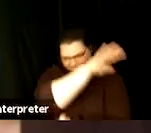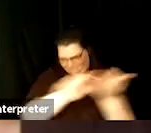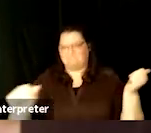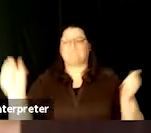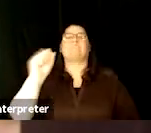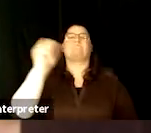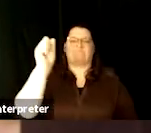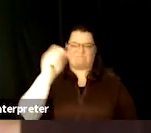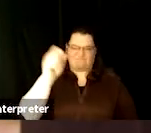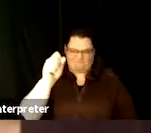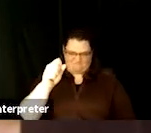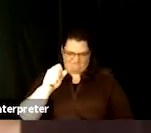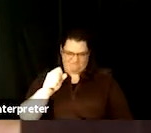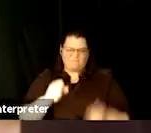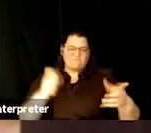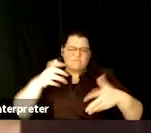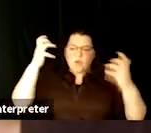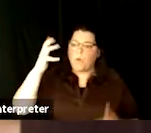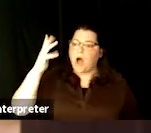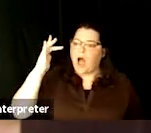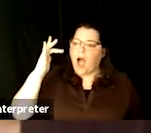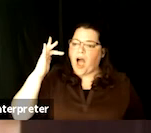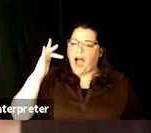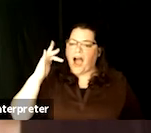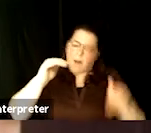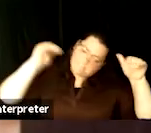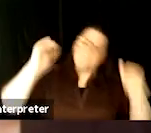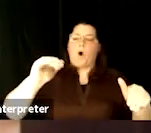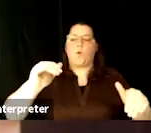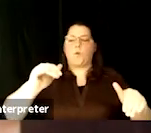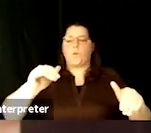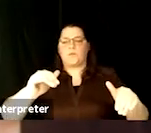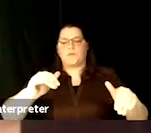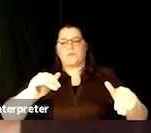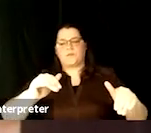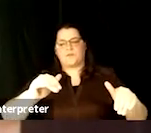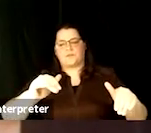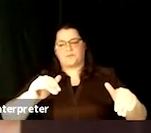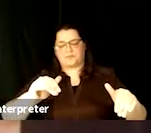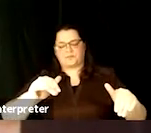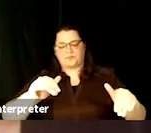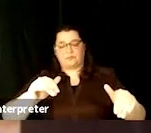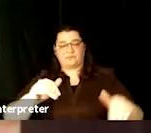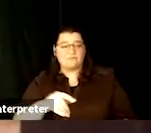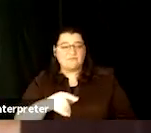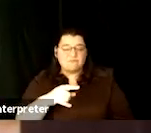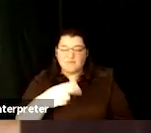for it is annihilated. It is in an uproar because it is now made